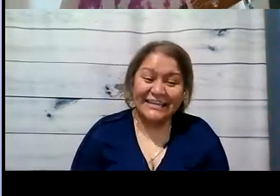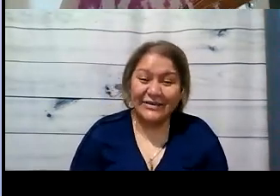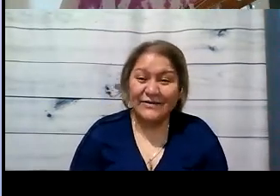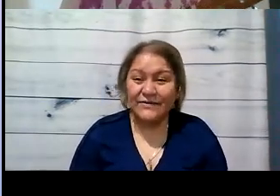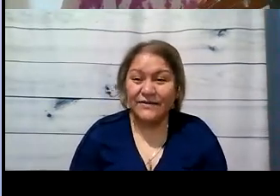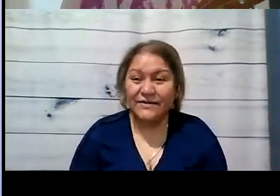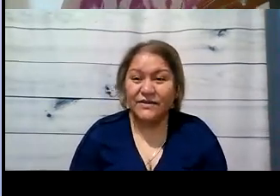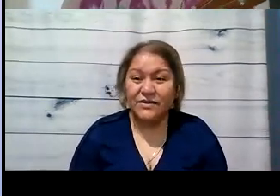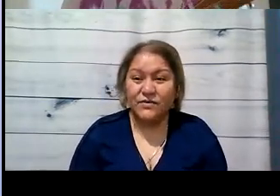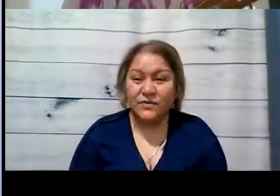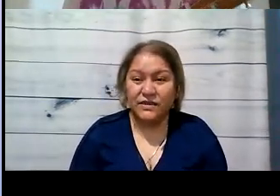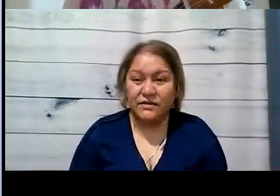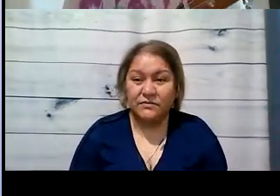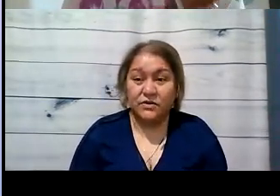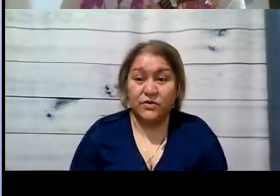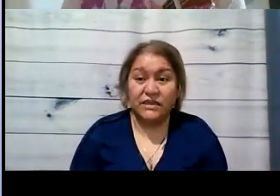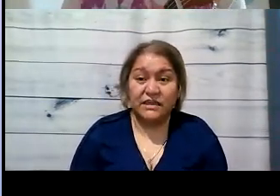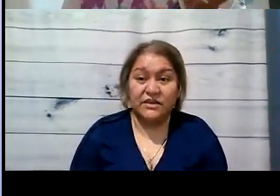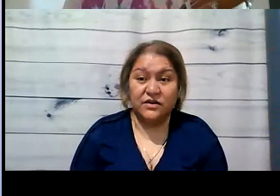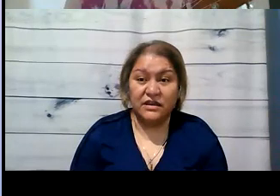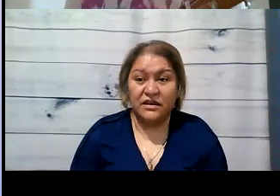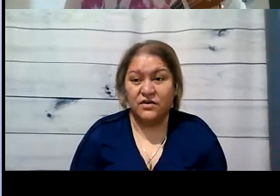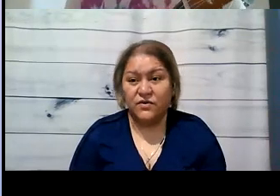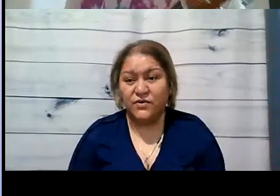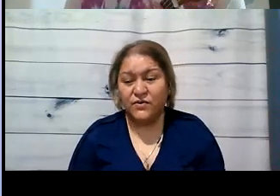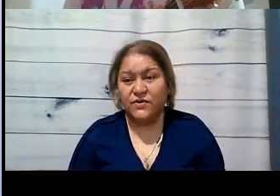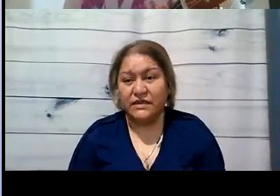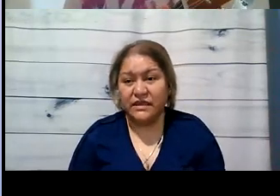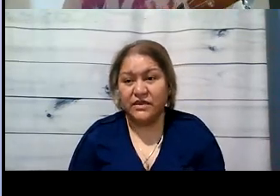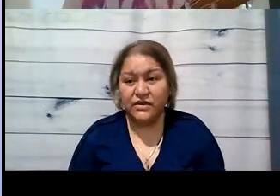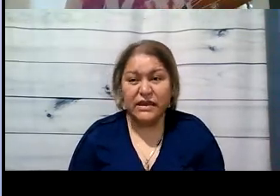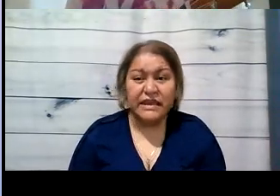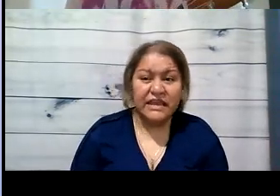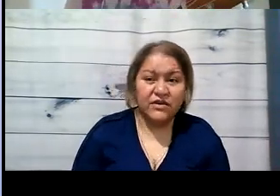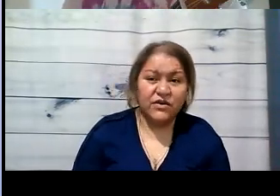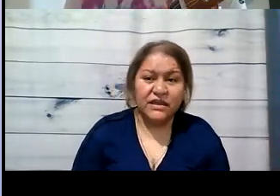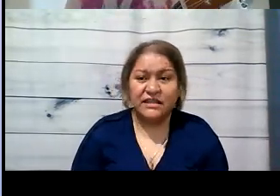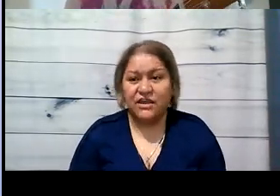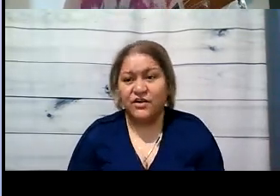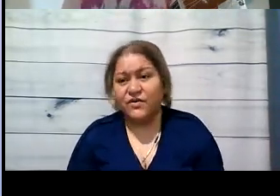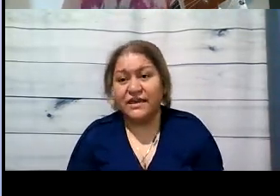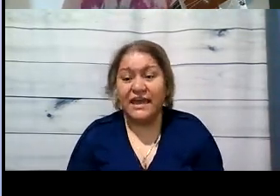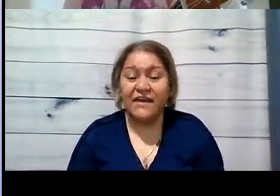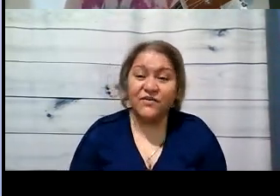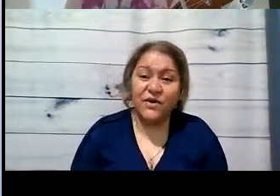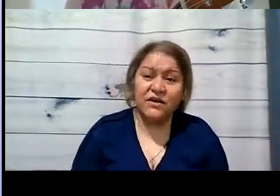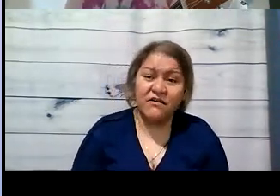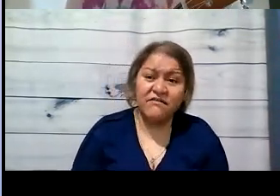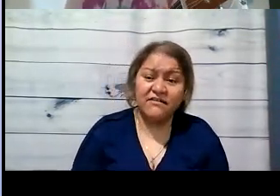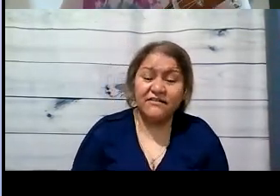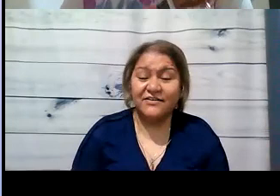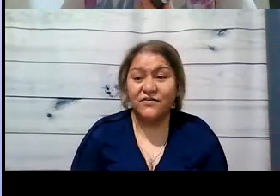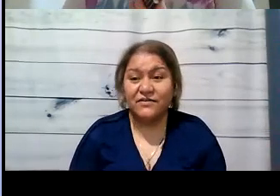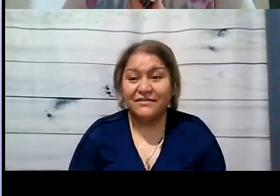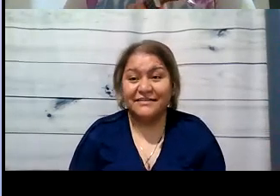E-I-E-I-O. With an oink oink here and an oink oink there. Here an oink, there an oink, everywhere an oink